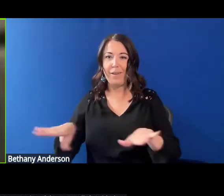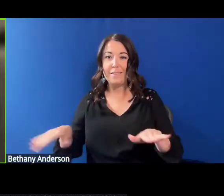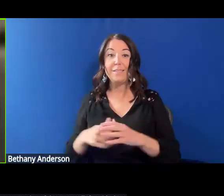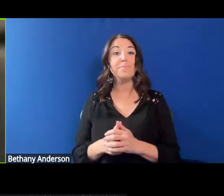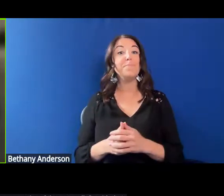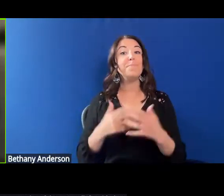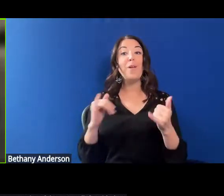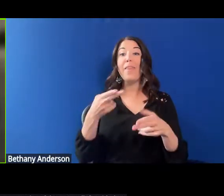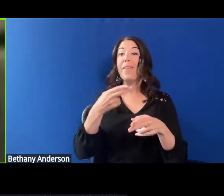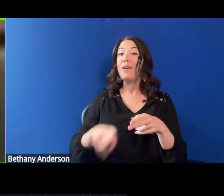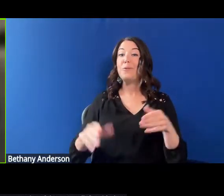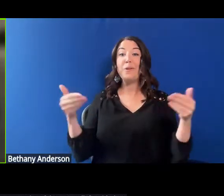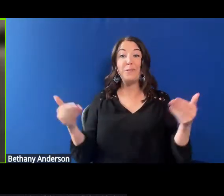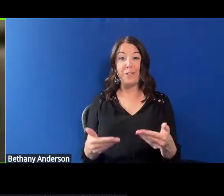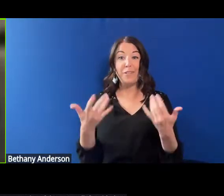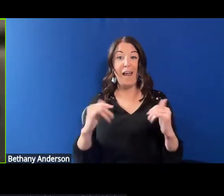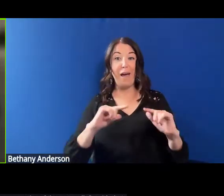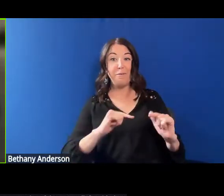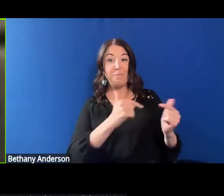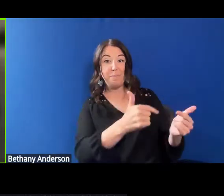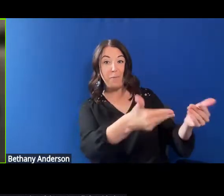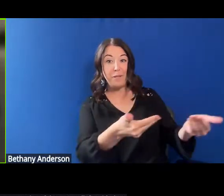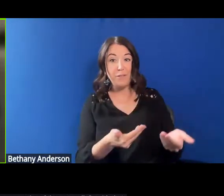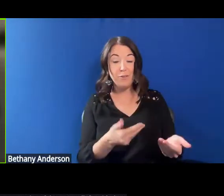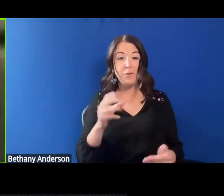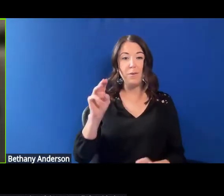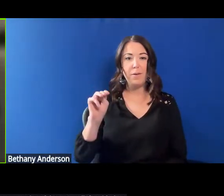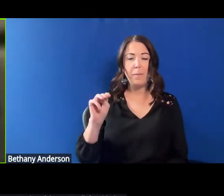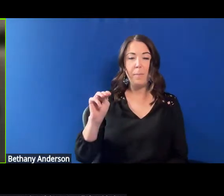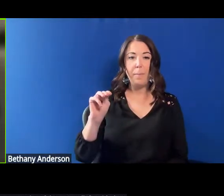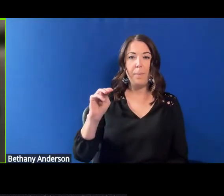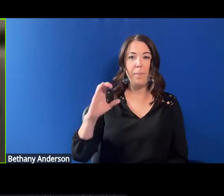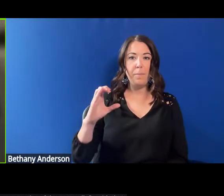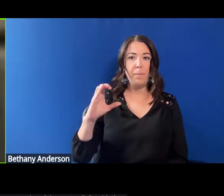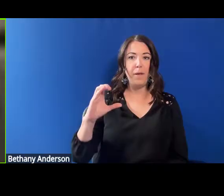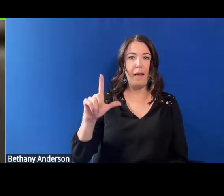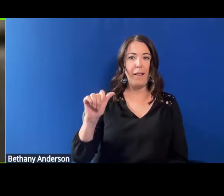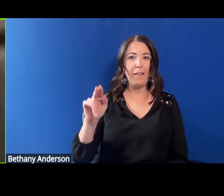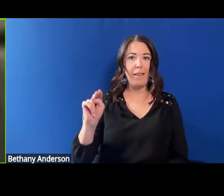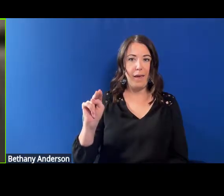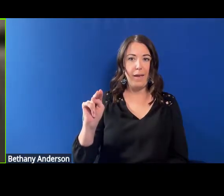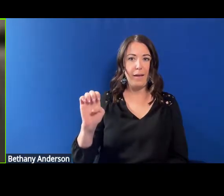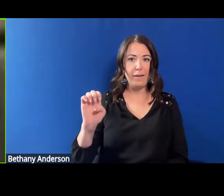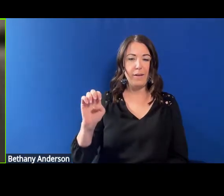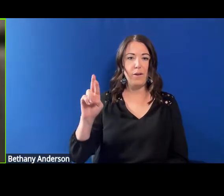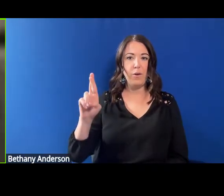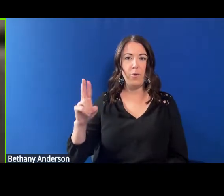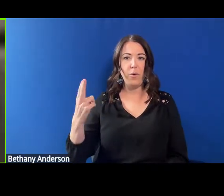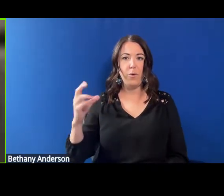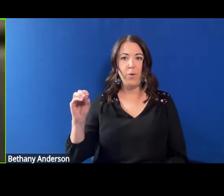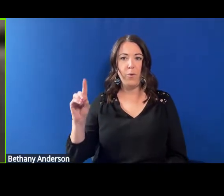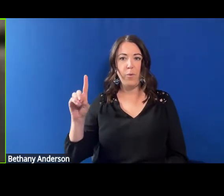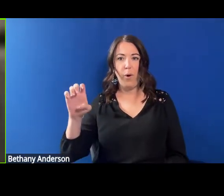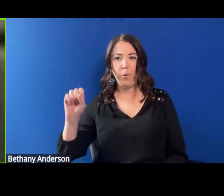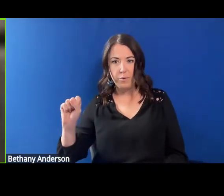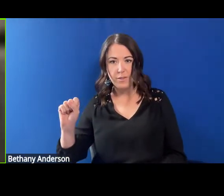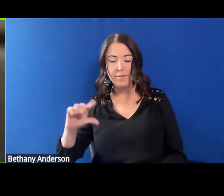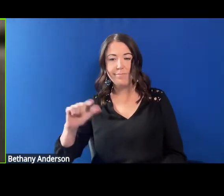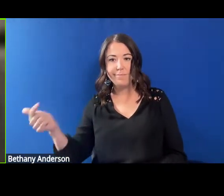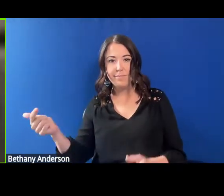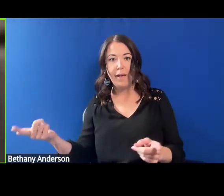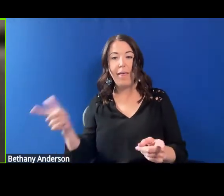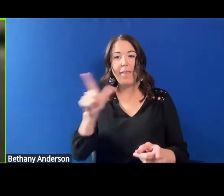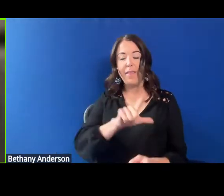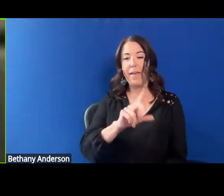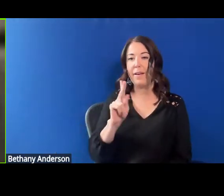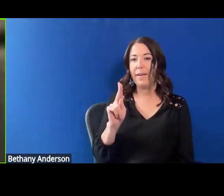going to introduce you to, we'll have McLean Rhodes talk briefly about the impact on him. And then we'll have Kalinka Brown,